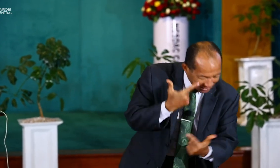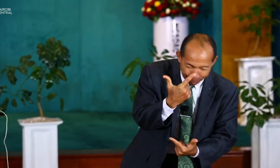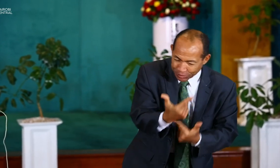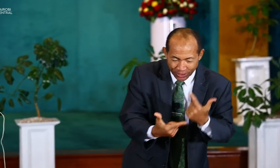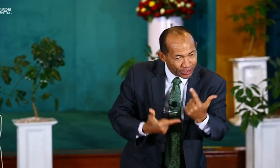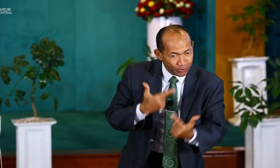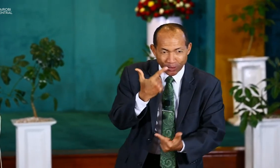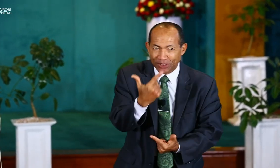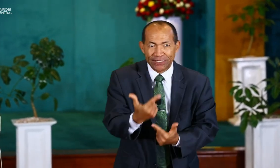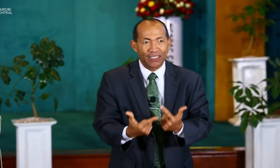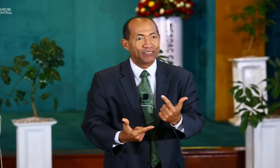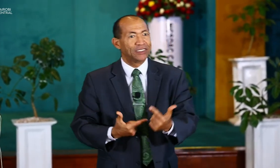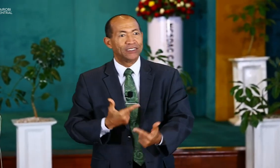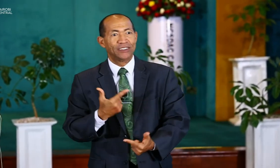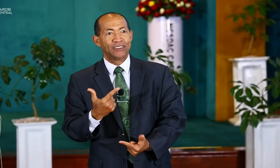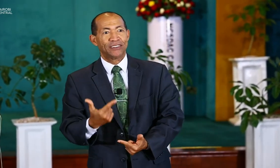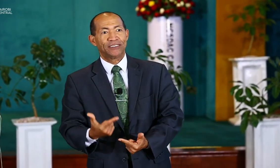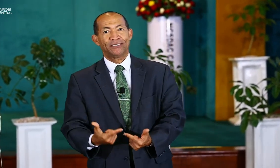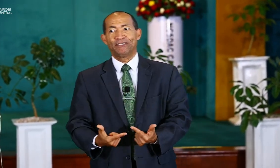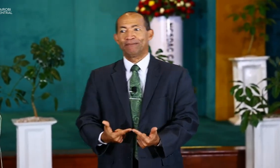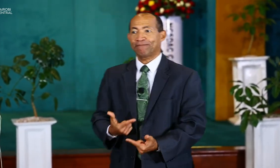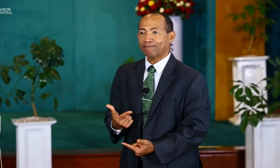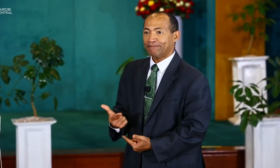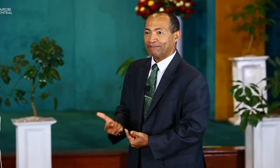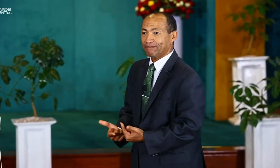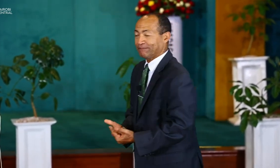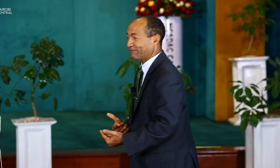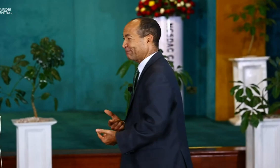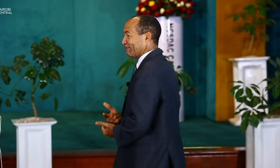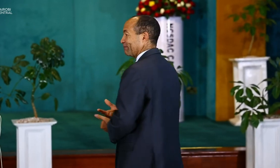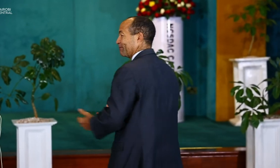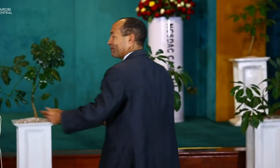False perception of ourselves.